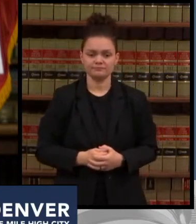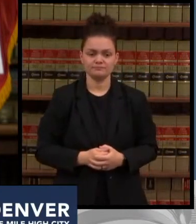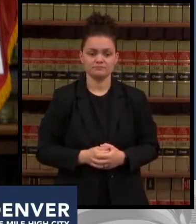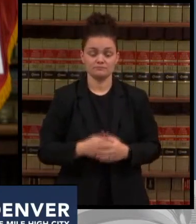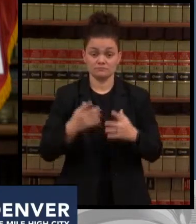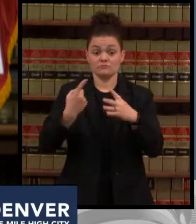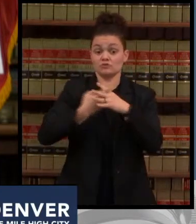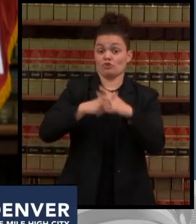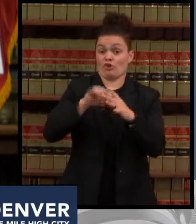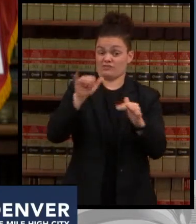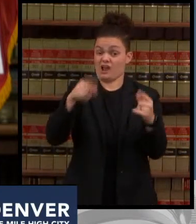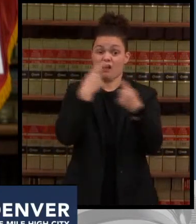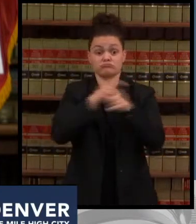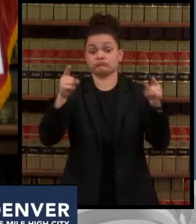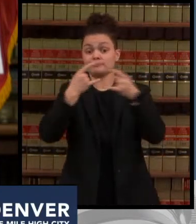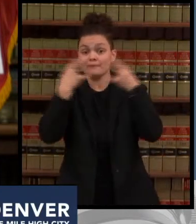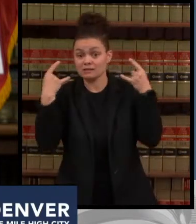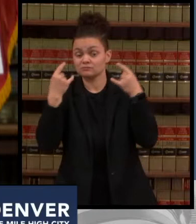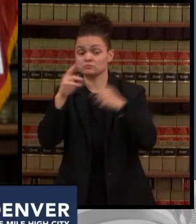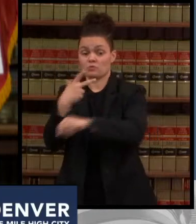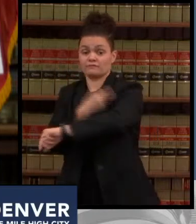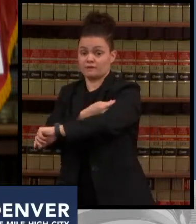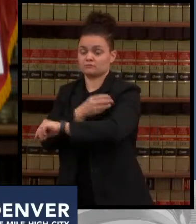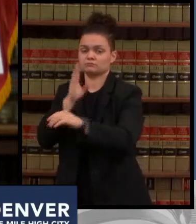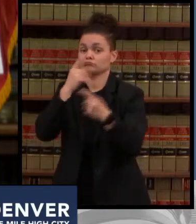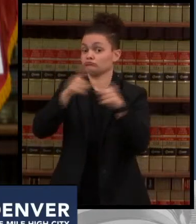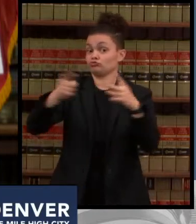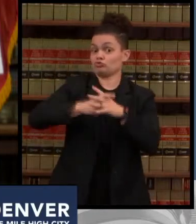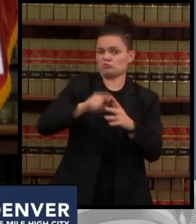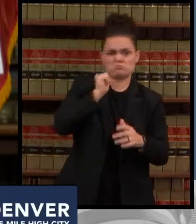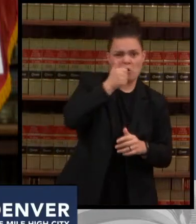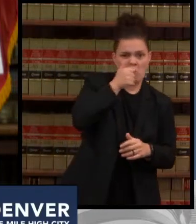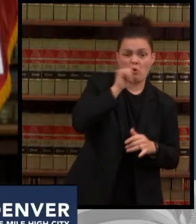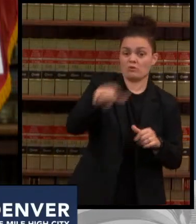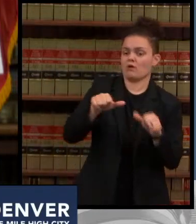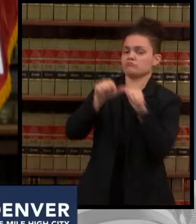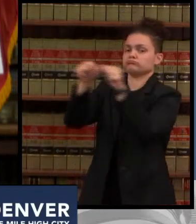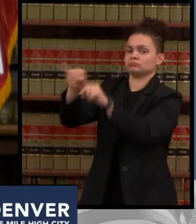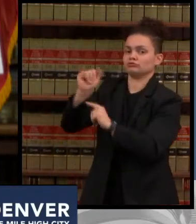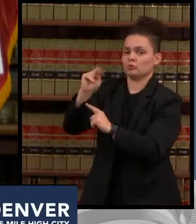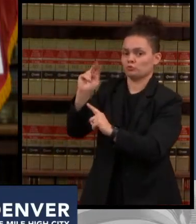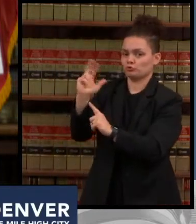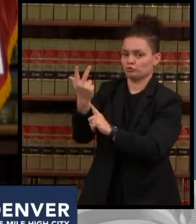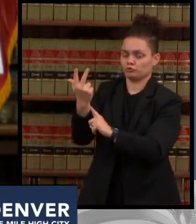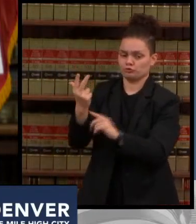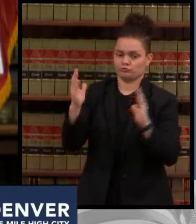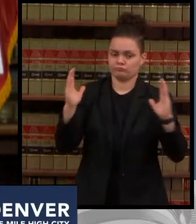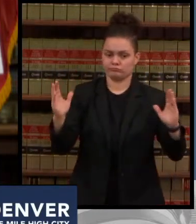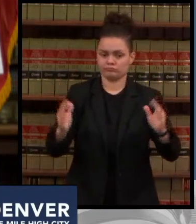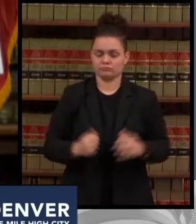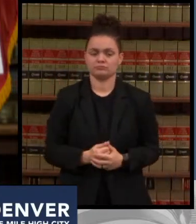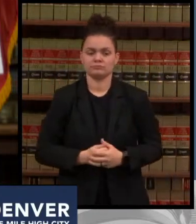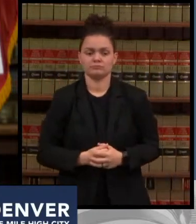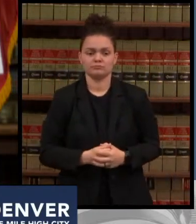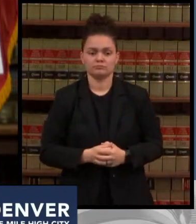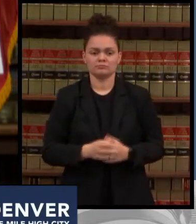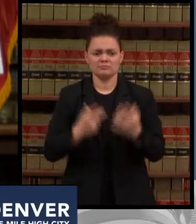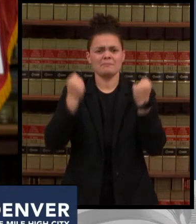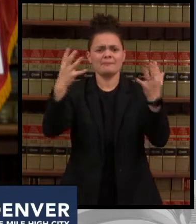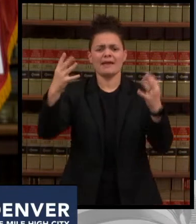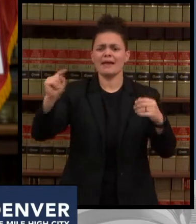and venues are already doing this, and we applaud them for being proactive and keeping their customers and workers safe and